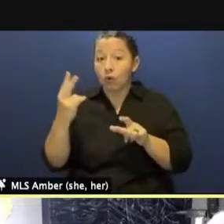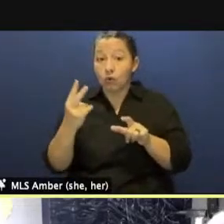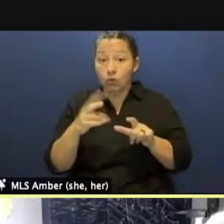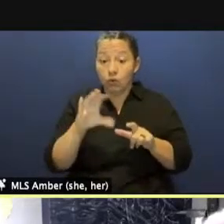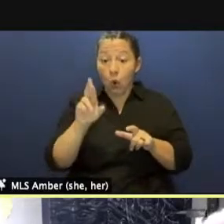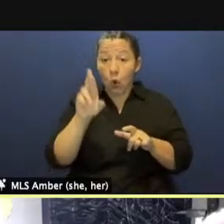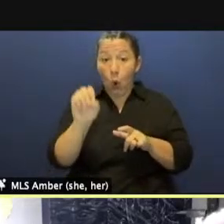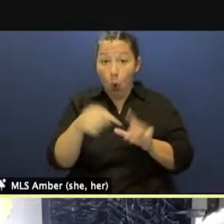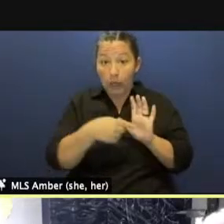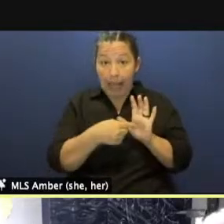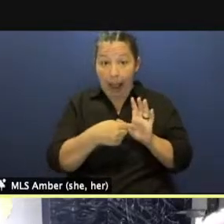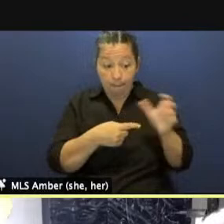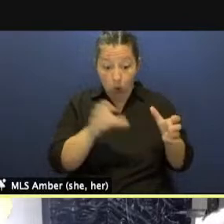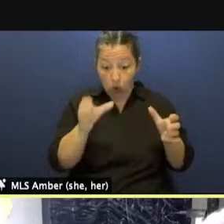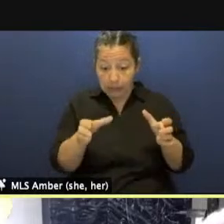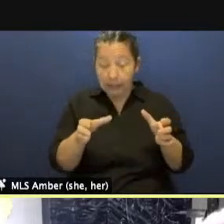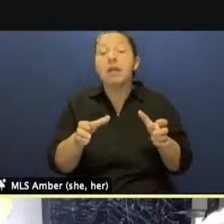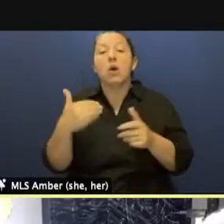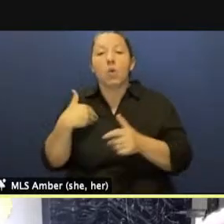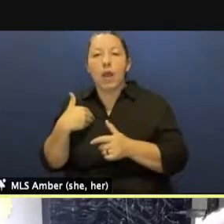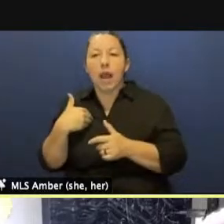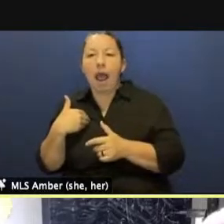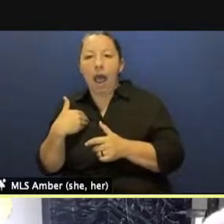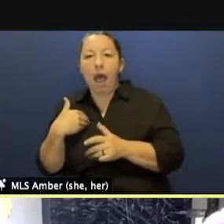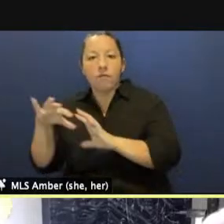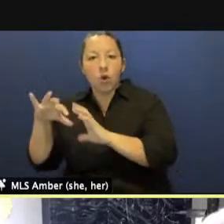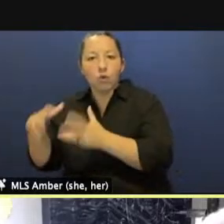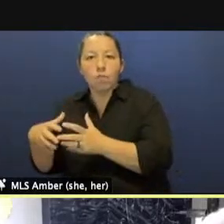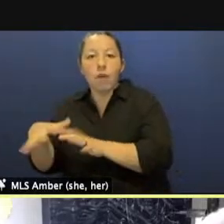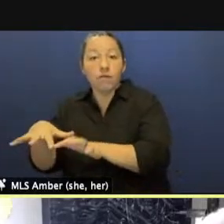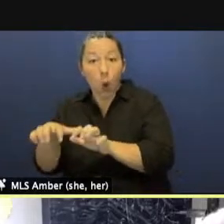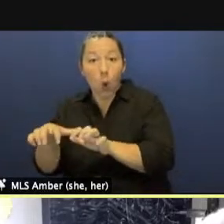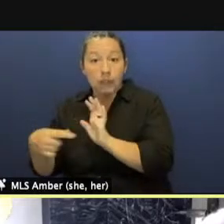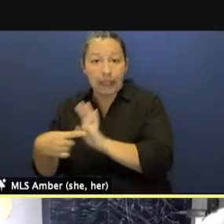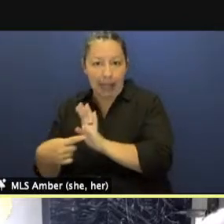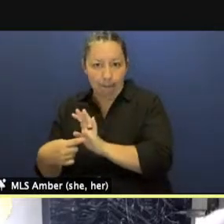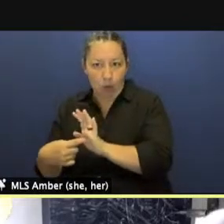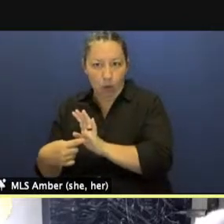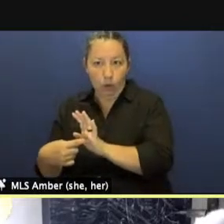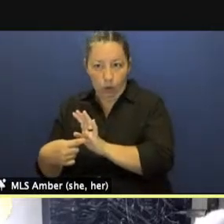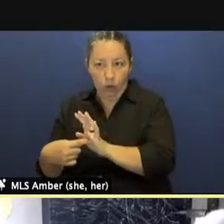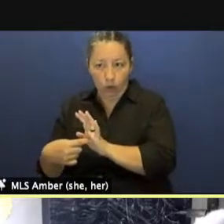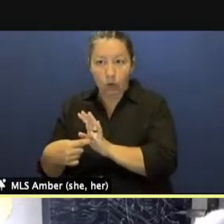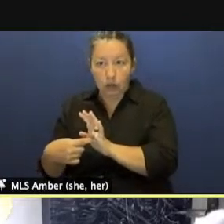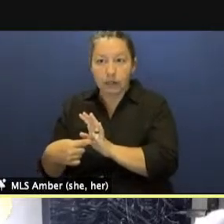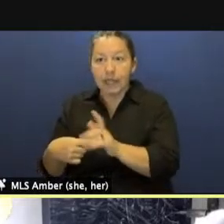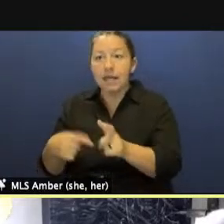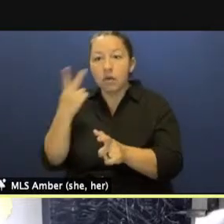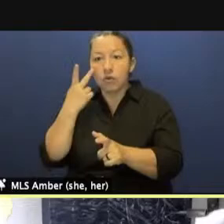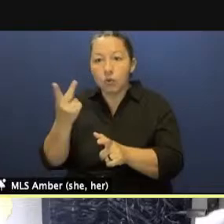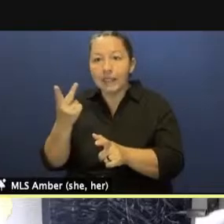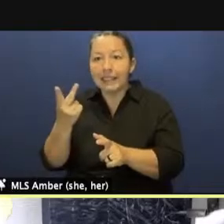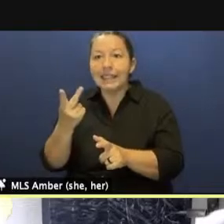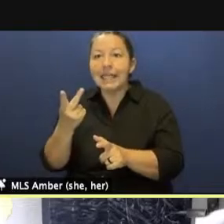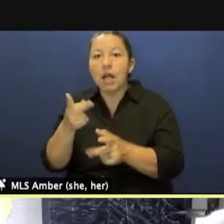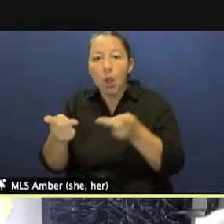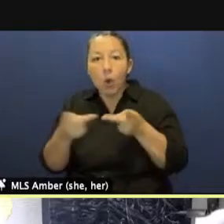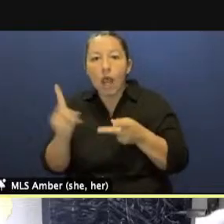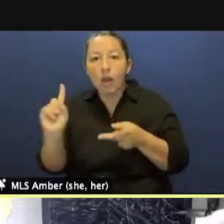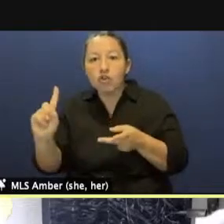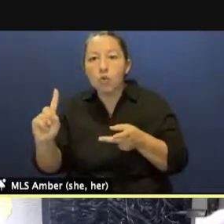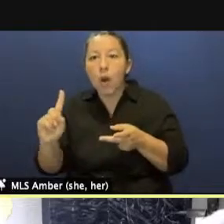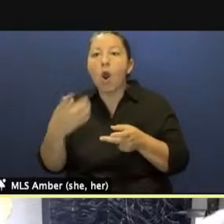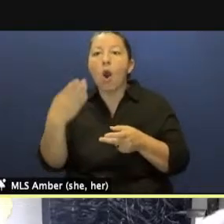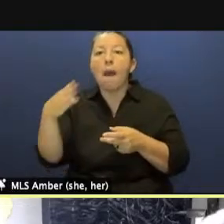samples, there also is a suite of frozen samples that are shown, their locations are shown in